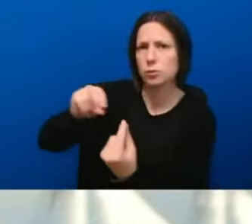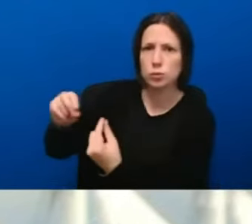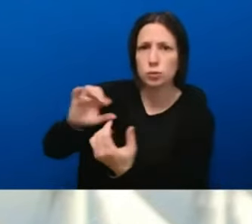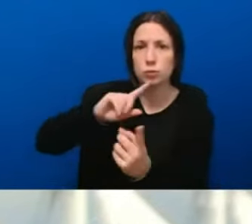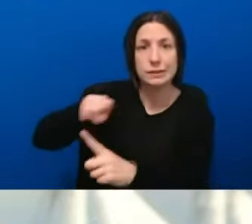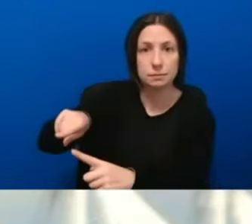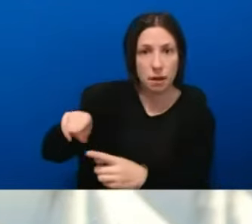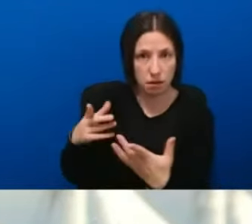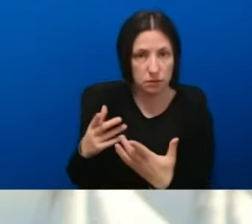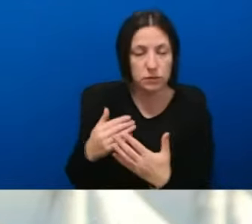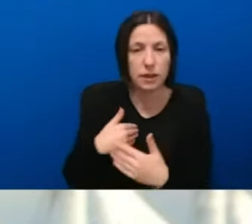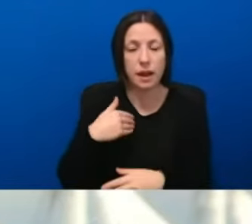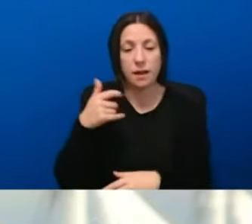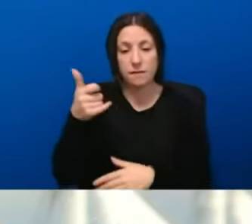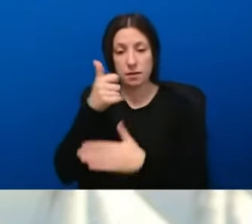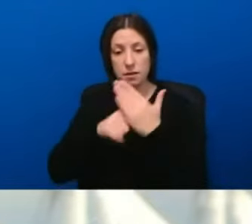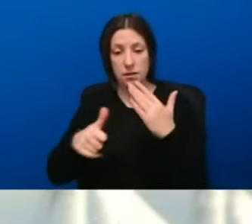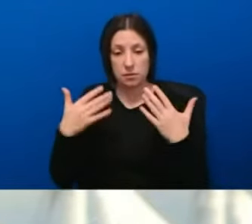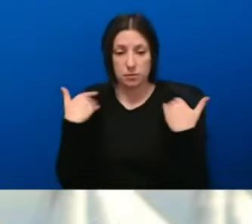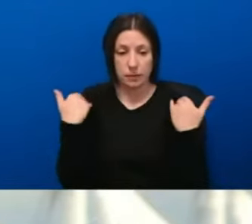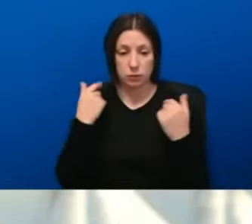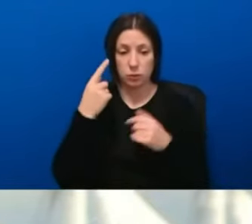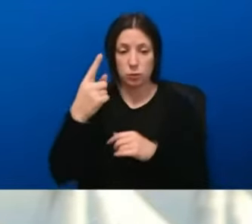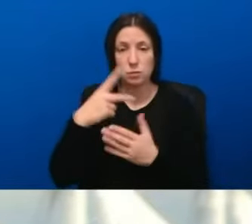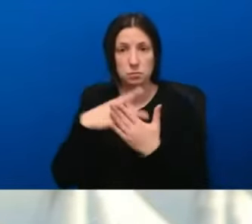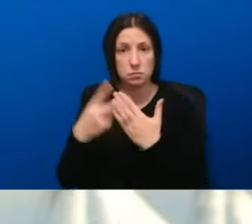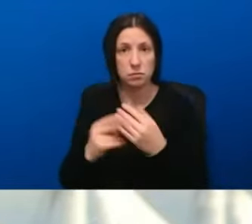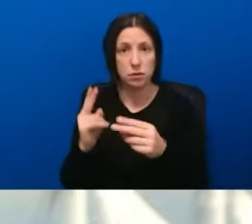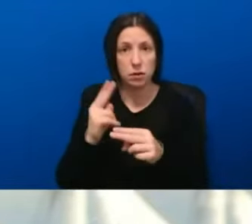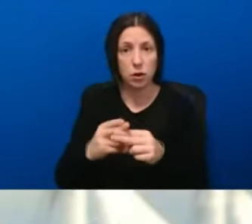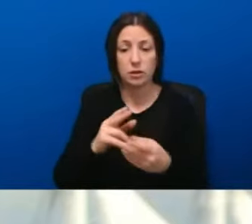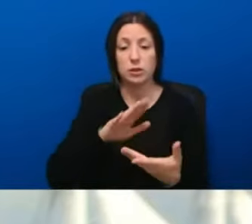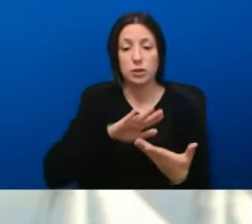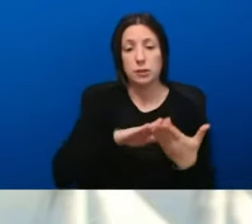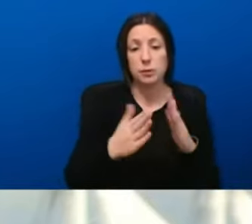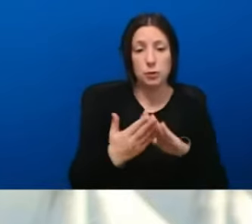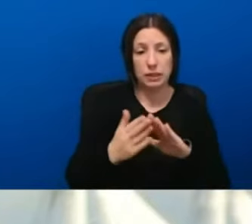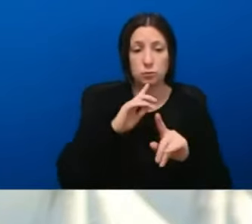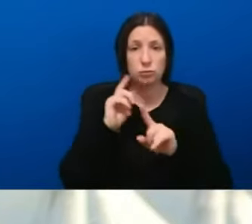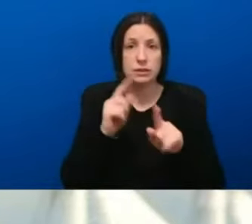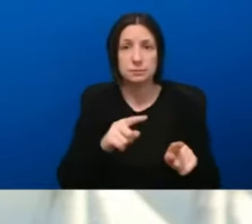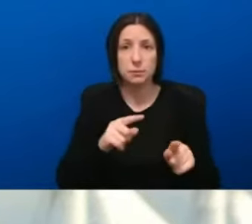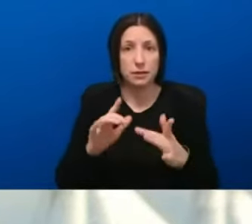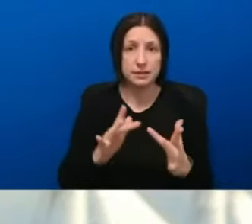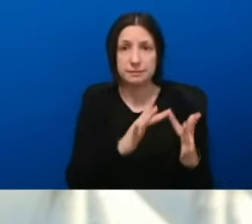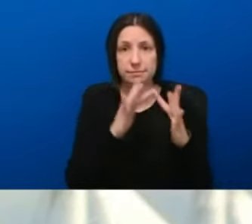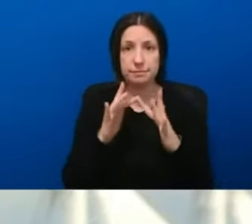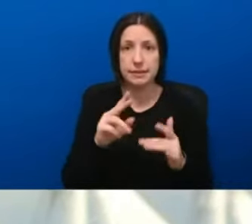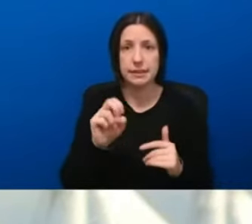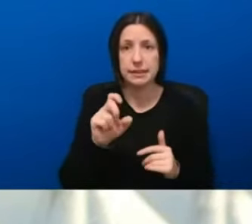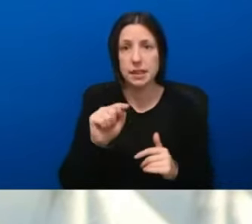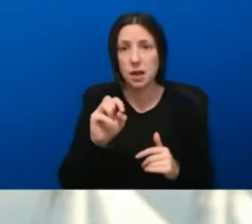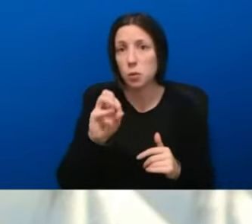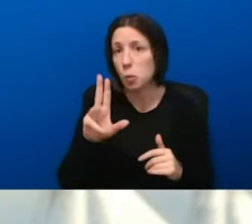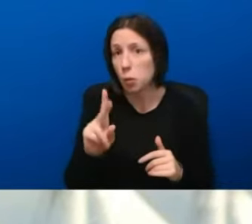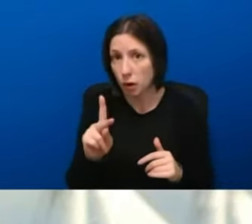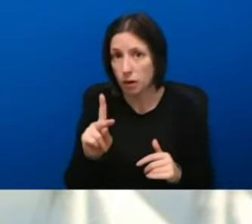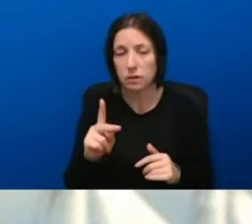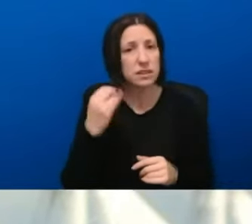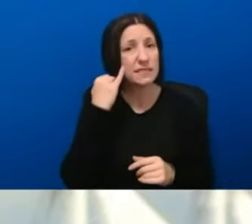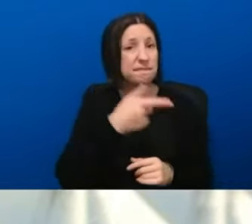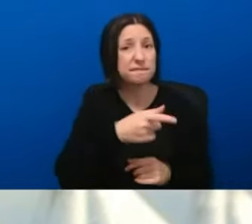There is a program within the ministry, the Community Response Network,